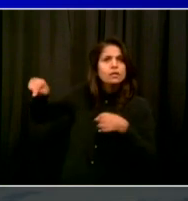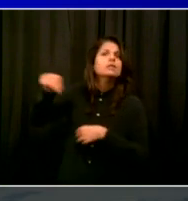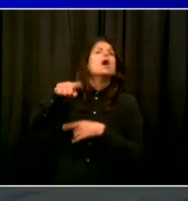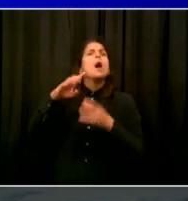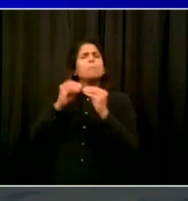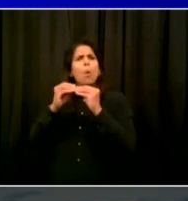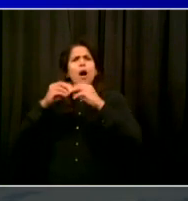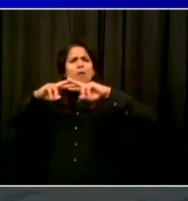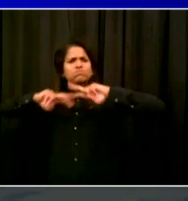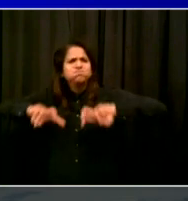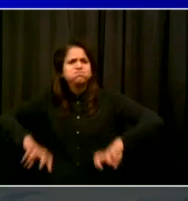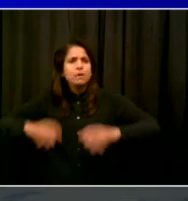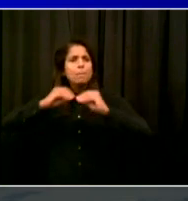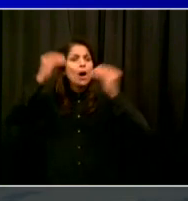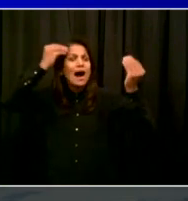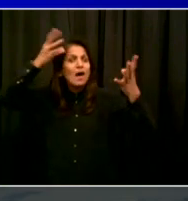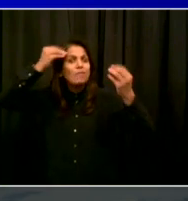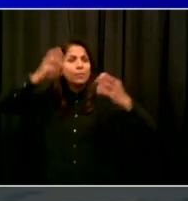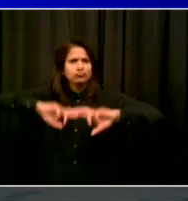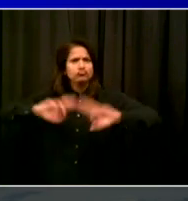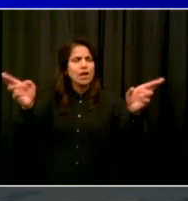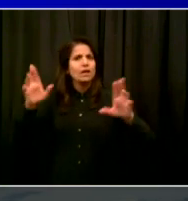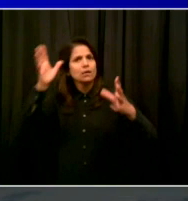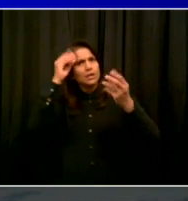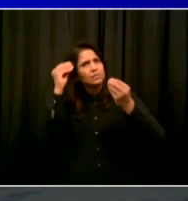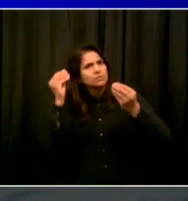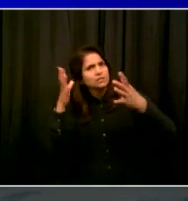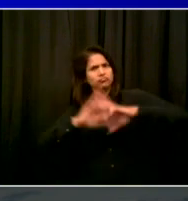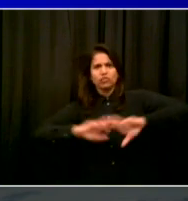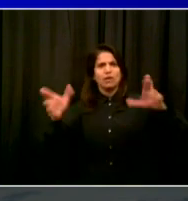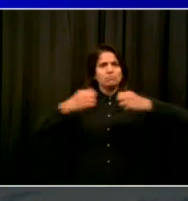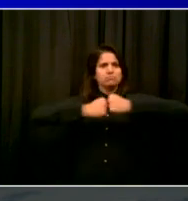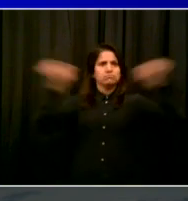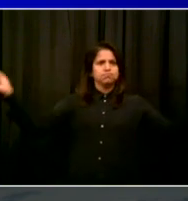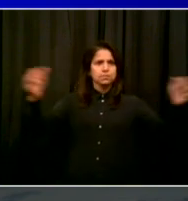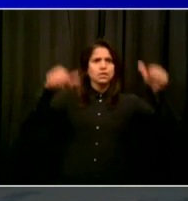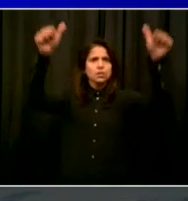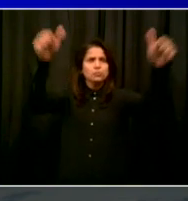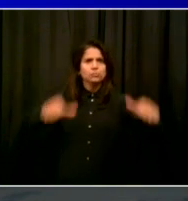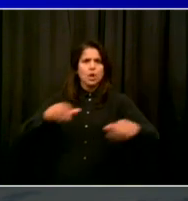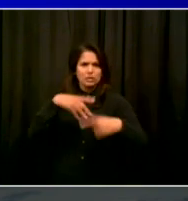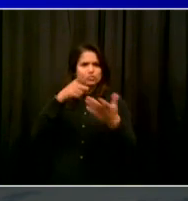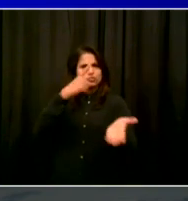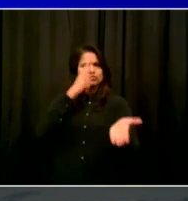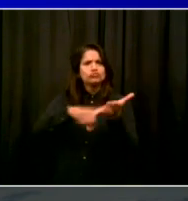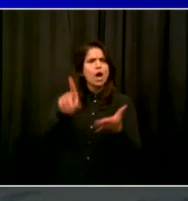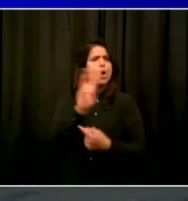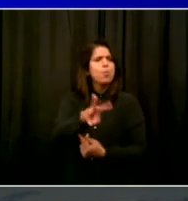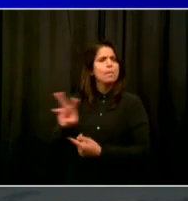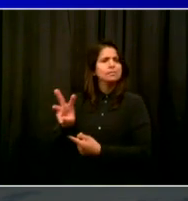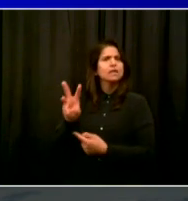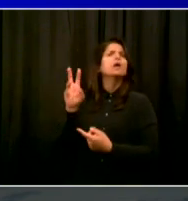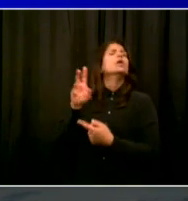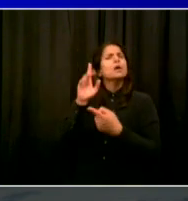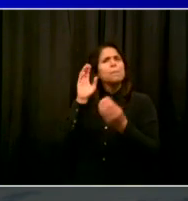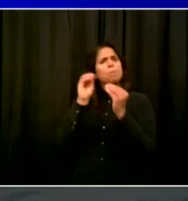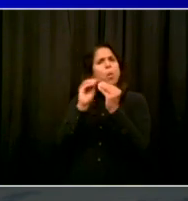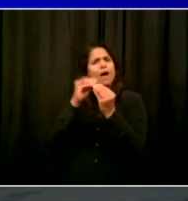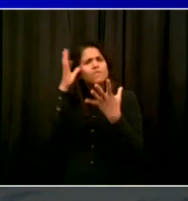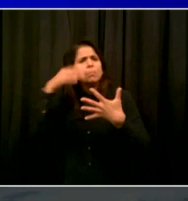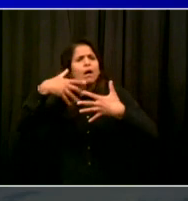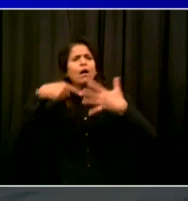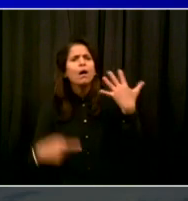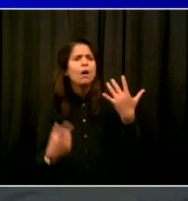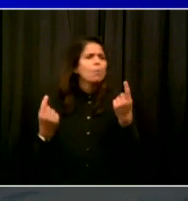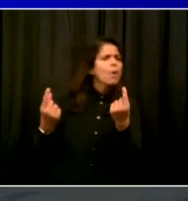all New Yorkers to see what is happening in their communities. Something that will be apparent to anyone reviewing the data